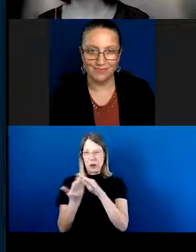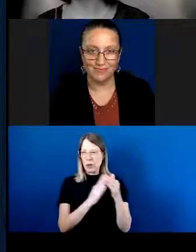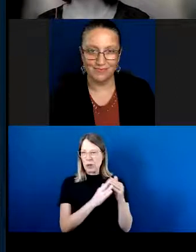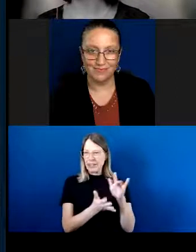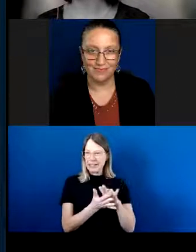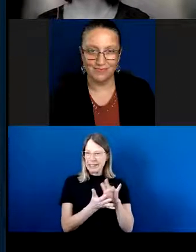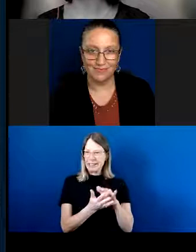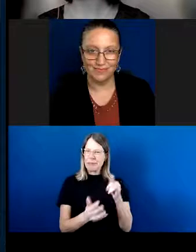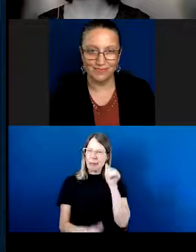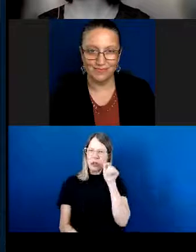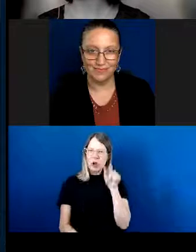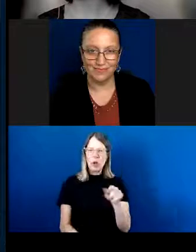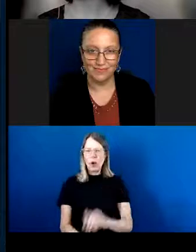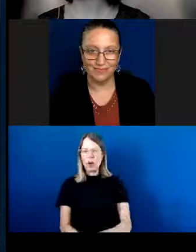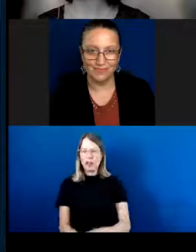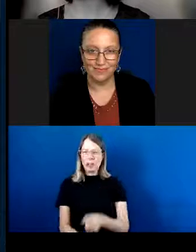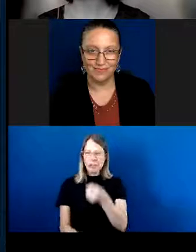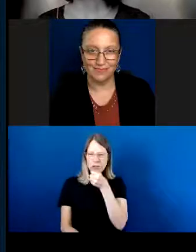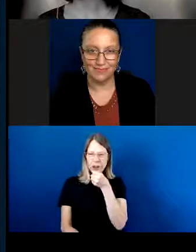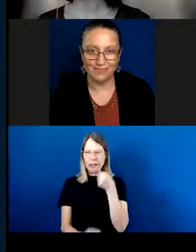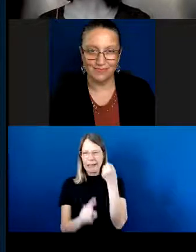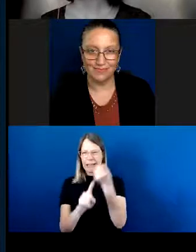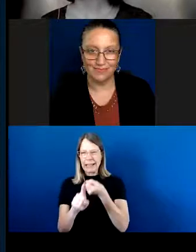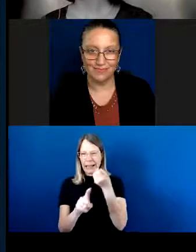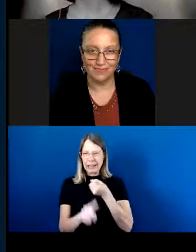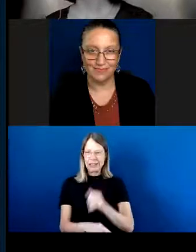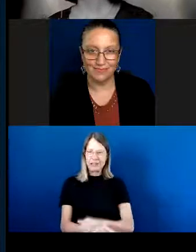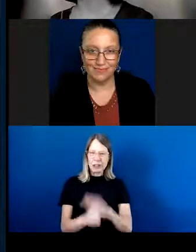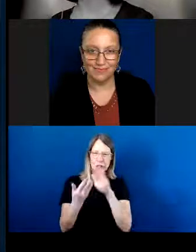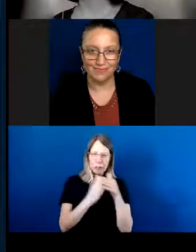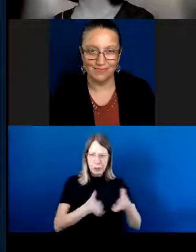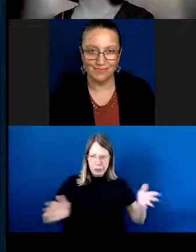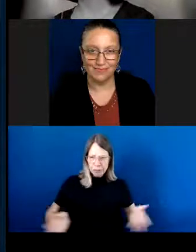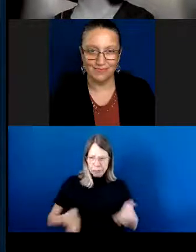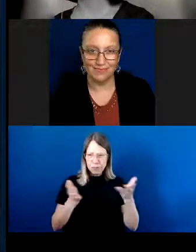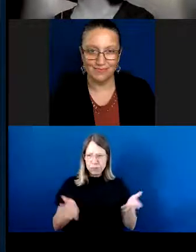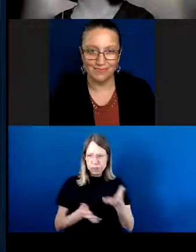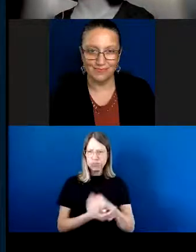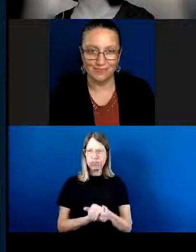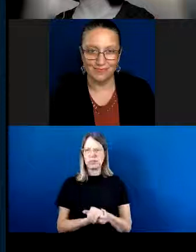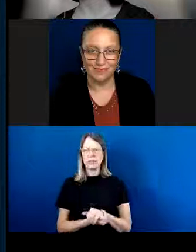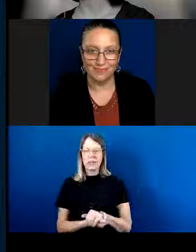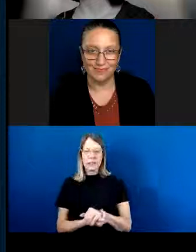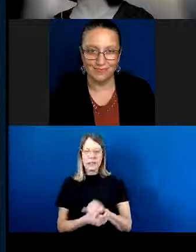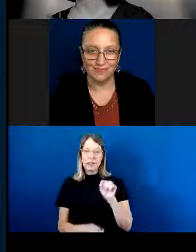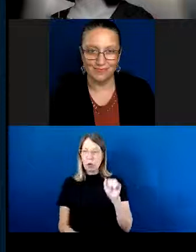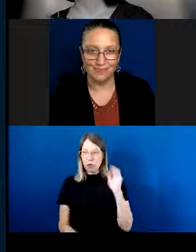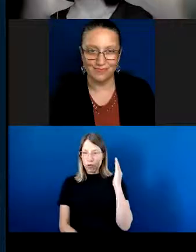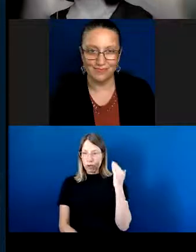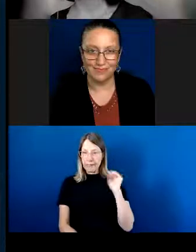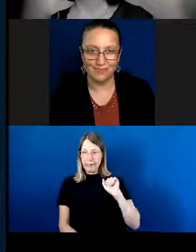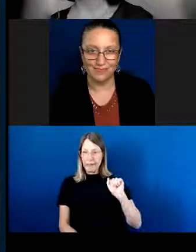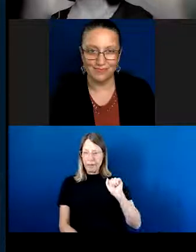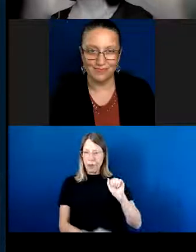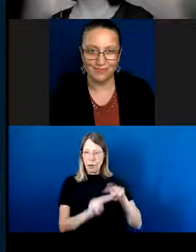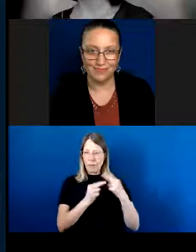and anti-development campaigner recently, as a documentary titled JUANITA, A Family Mystery came out on Tuesday night about her life